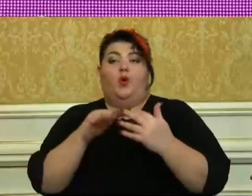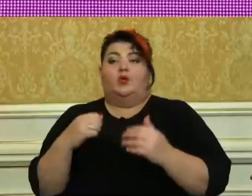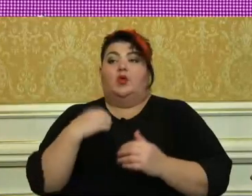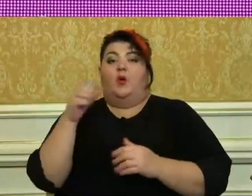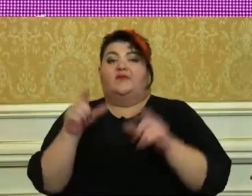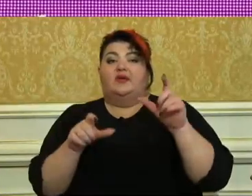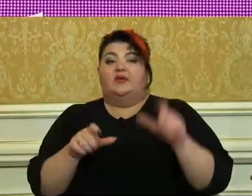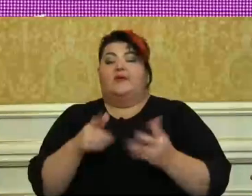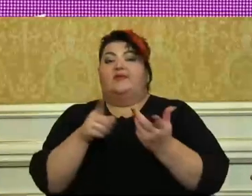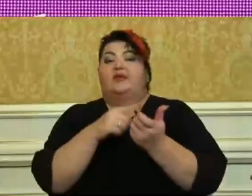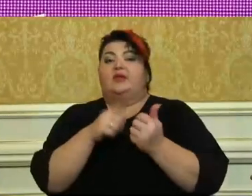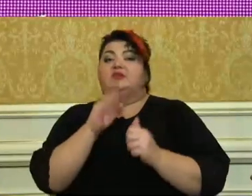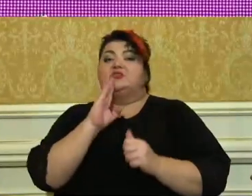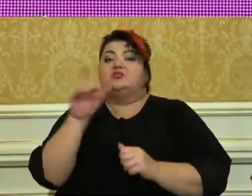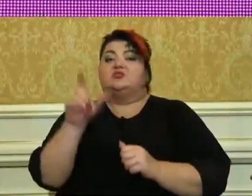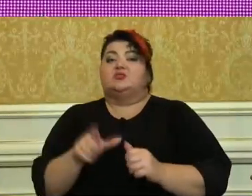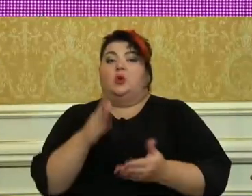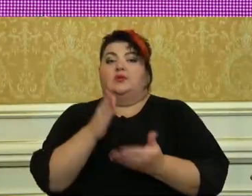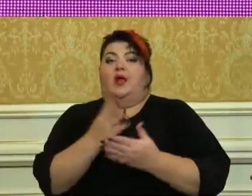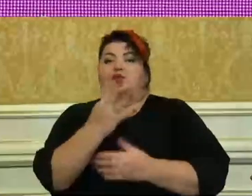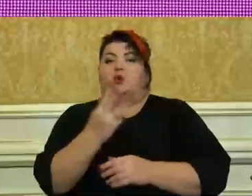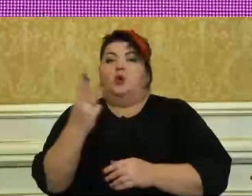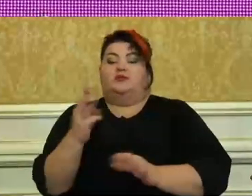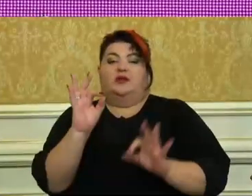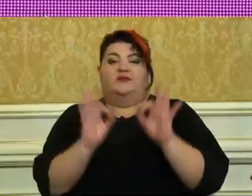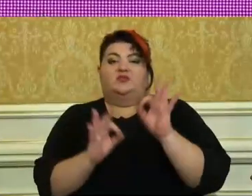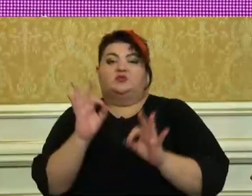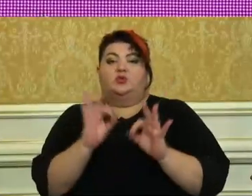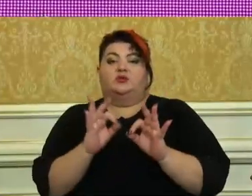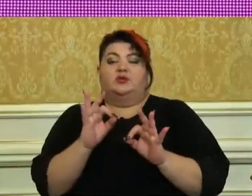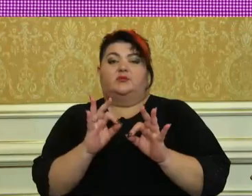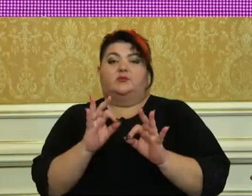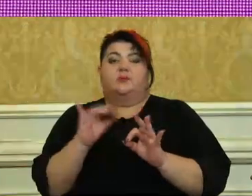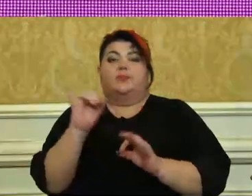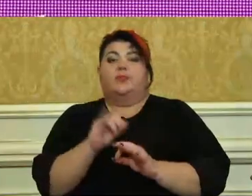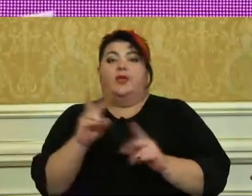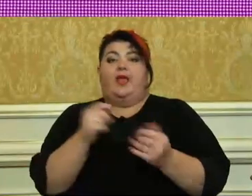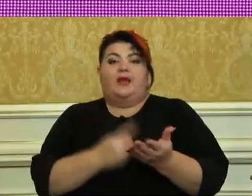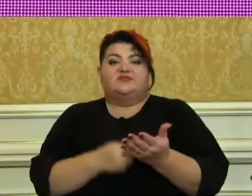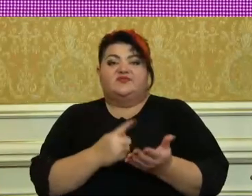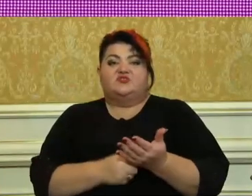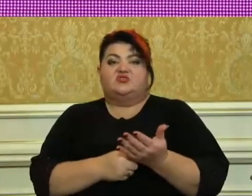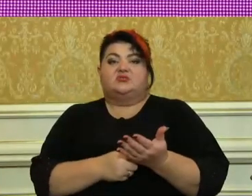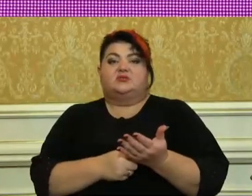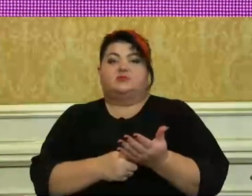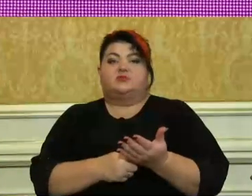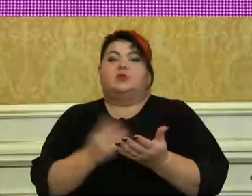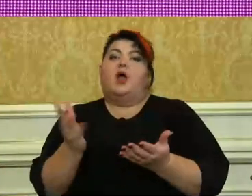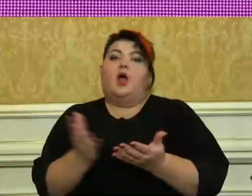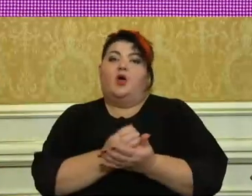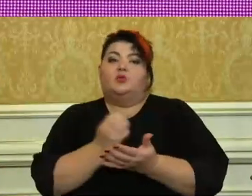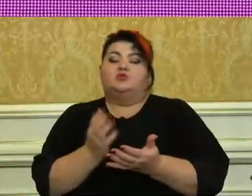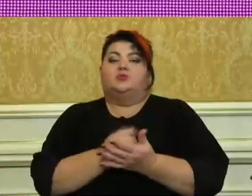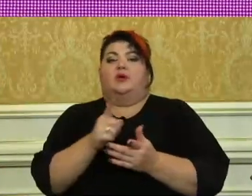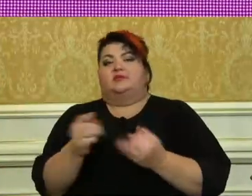of guerrillas, the number of women, it was 43%. And as witnesses say,